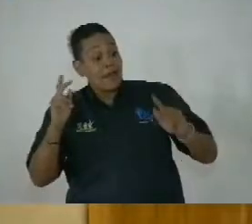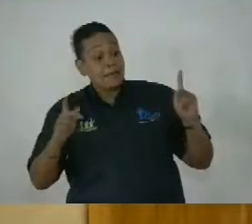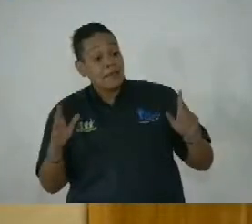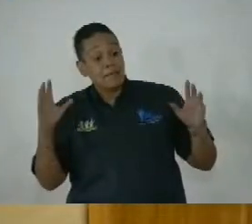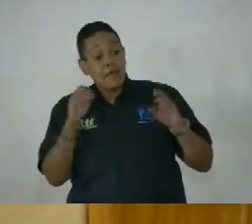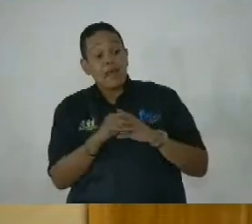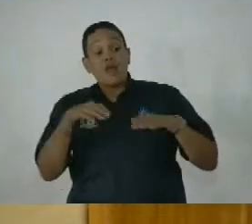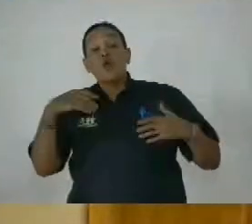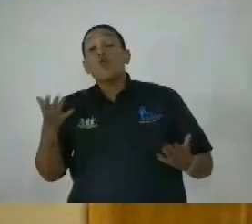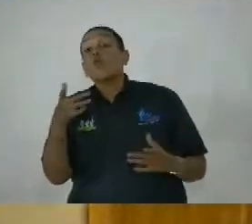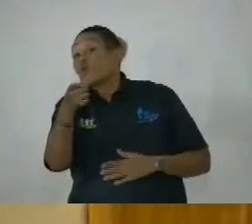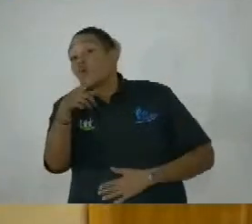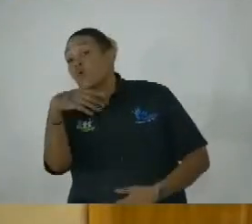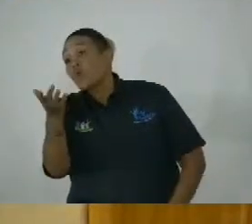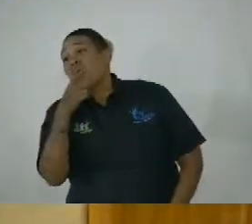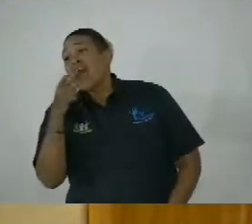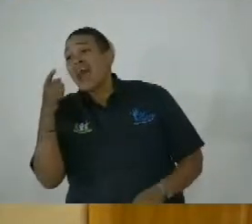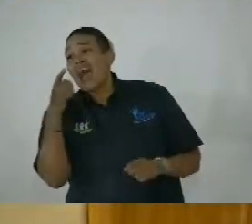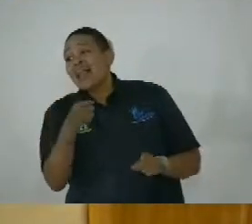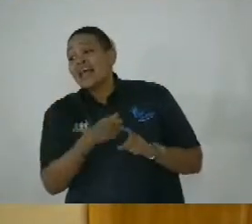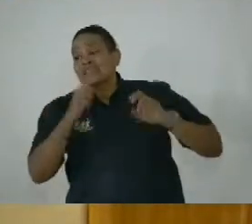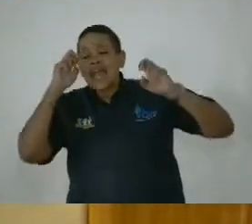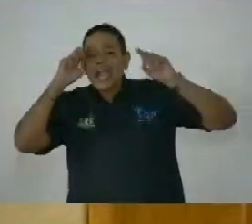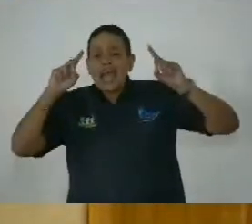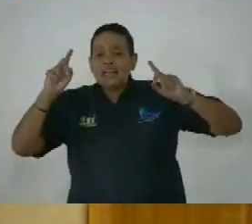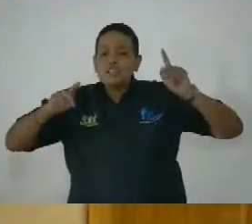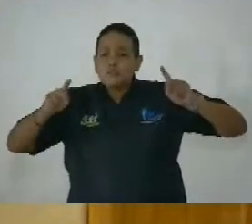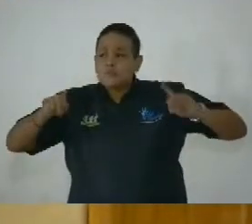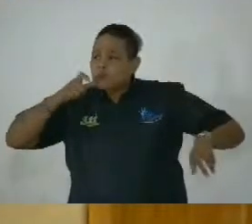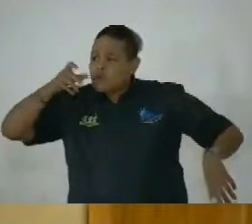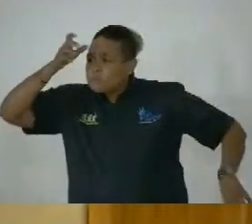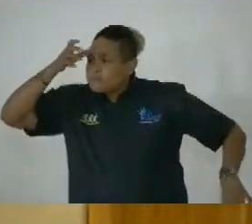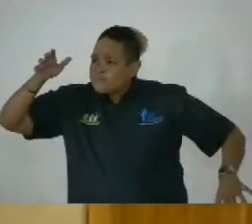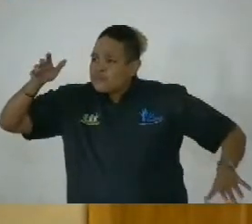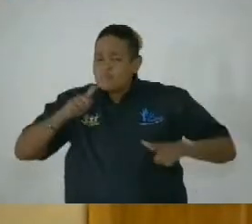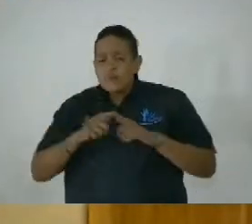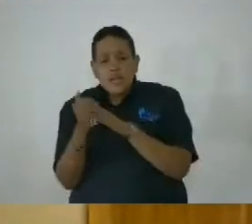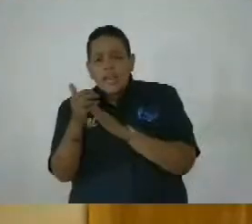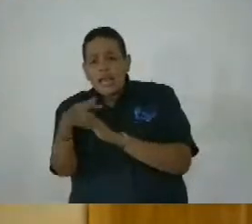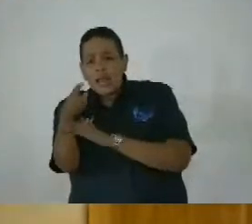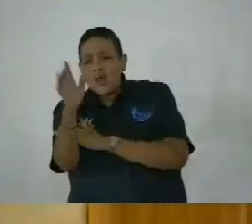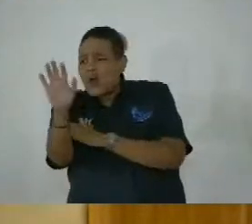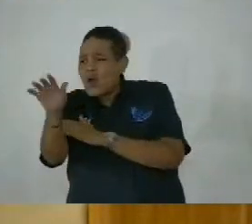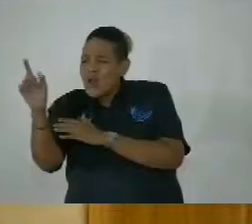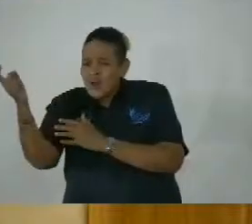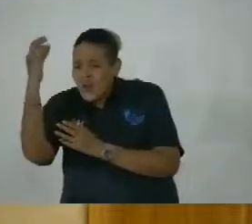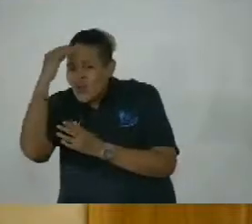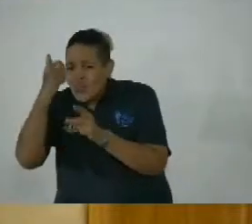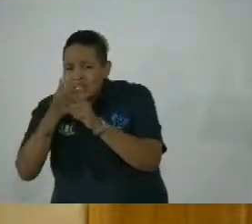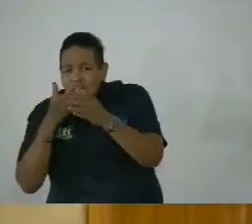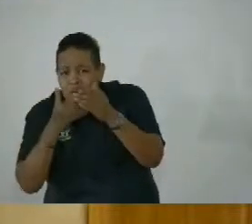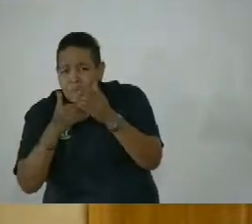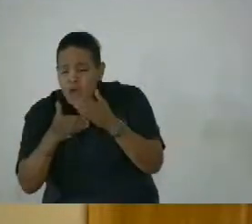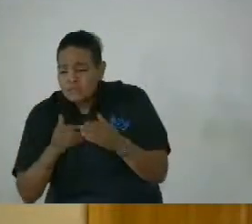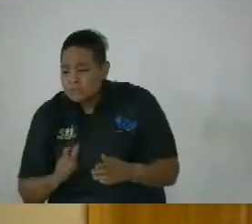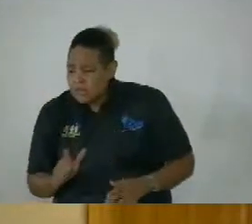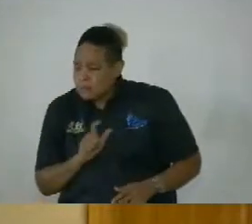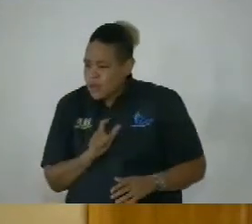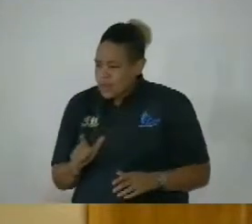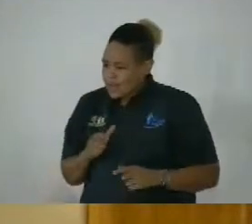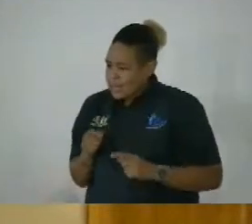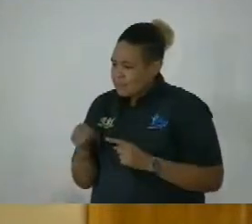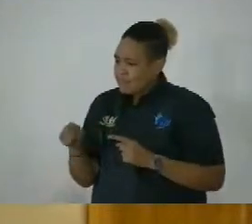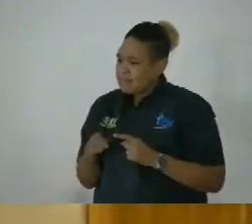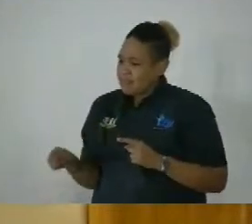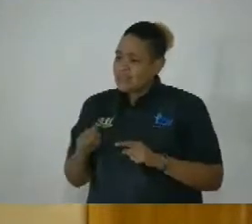including allegedly educated individuals and leaders, asking for things like proximity policing. But we